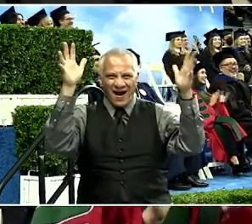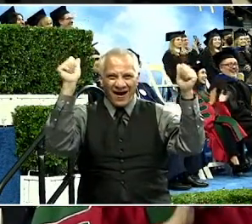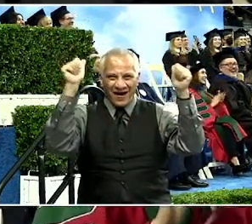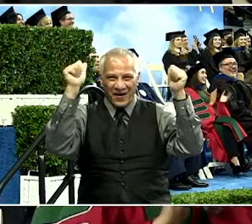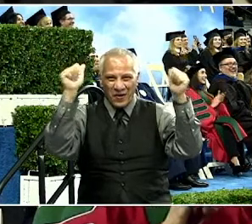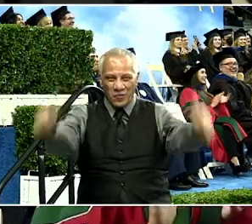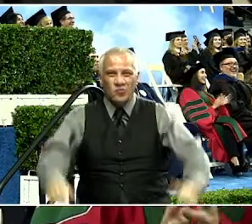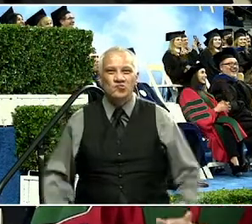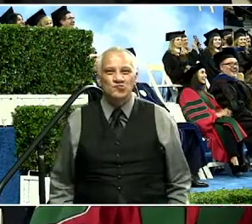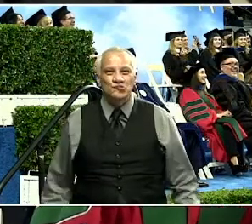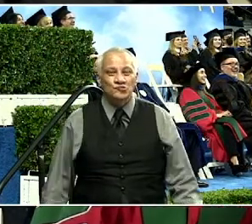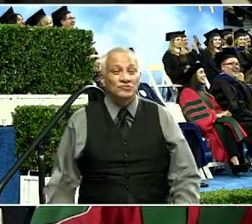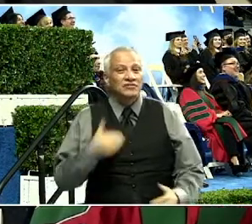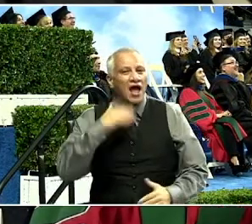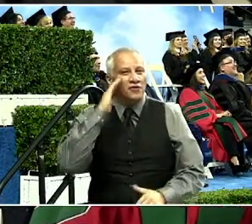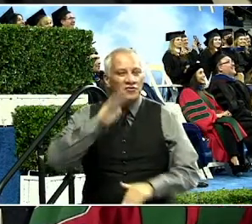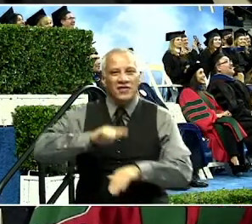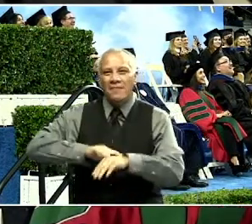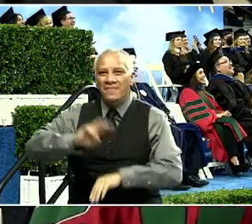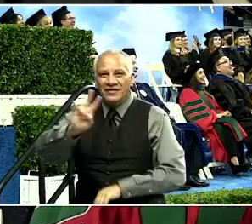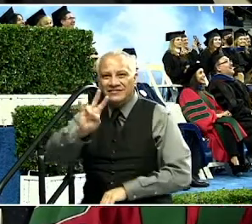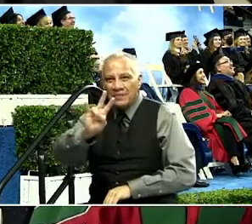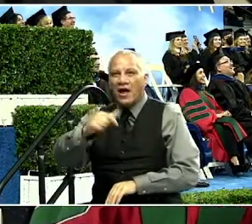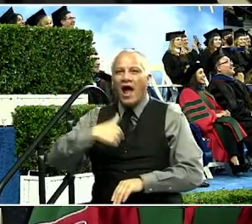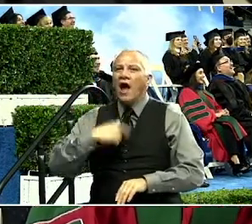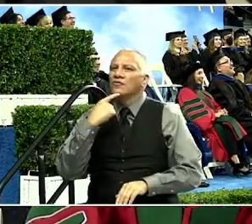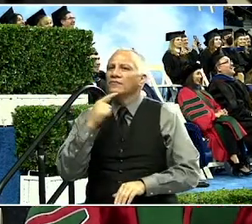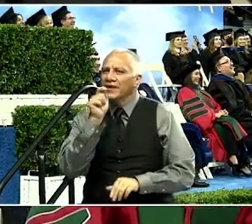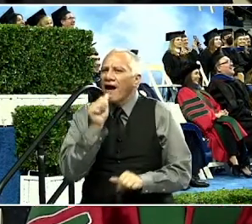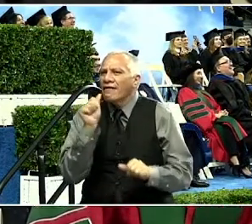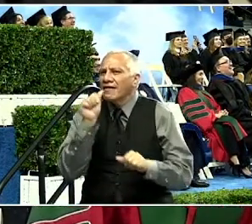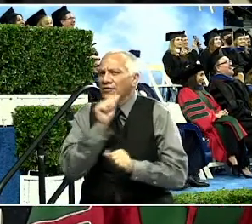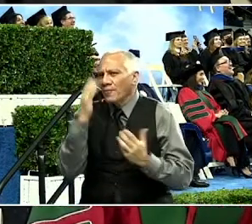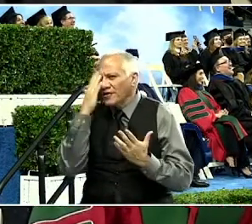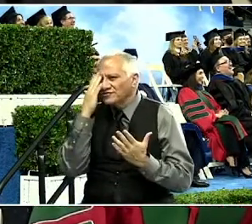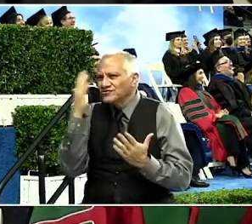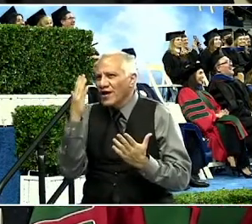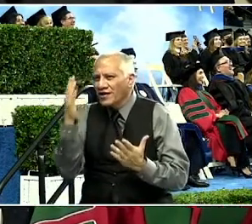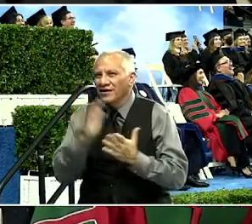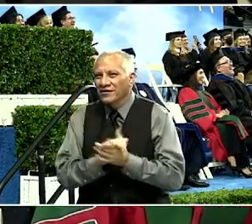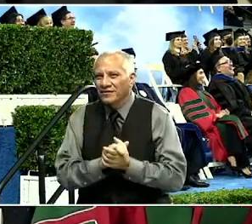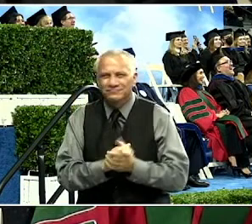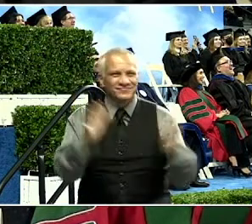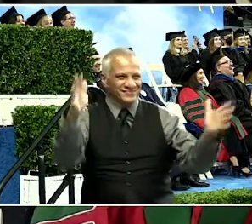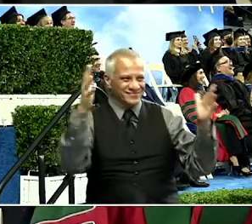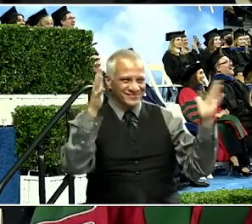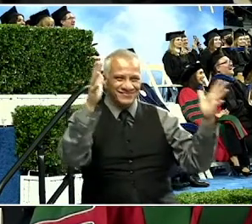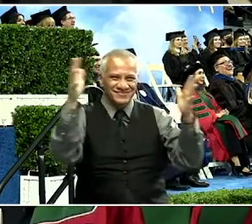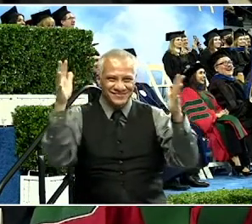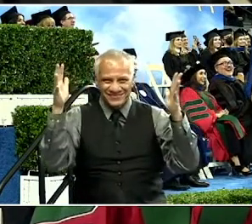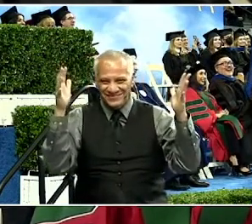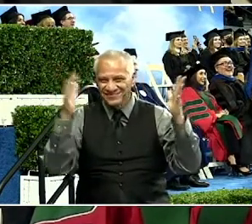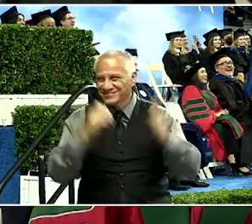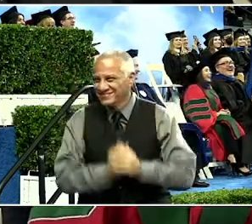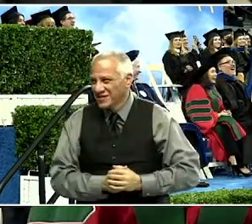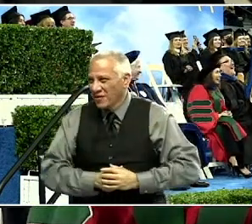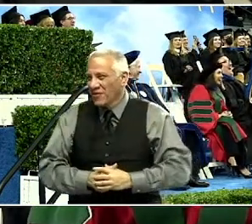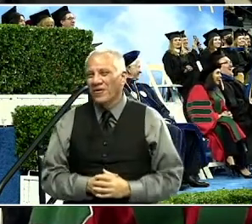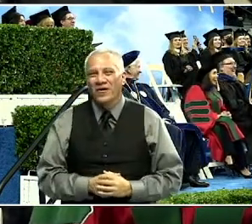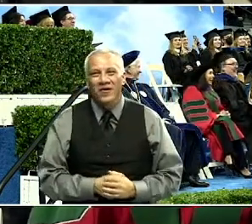because I knew that by 7 p.m. I'd be slightly drunk, which I am, thanks to the